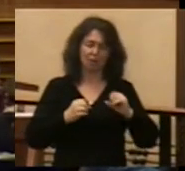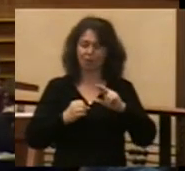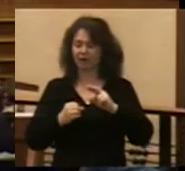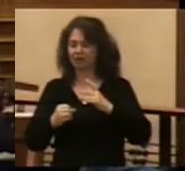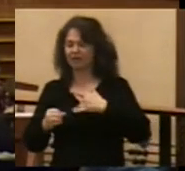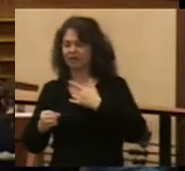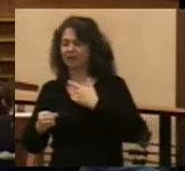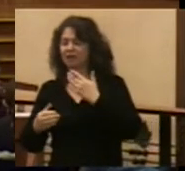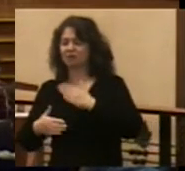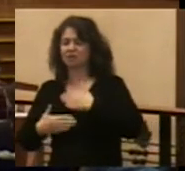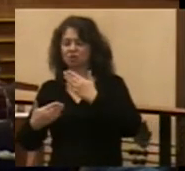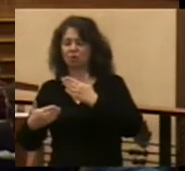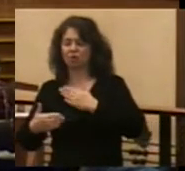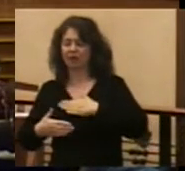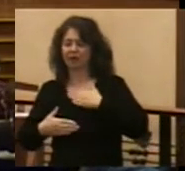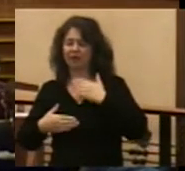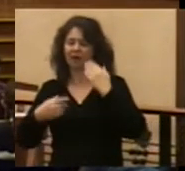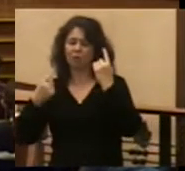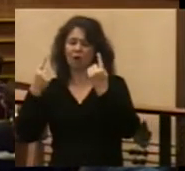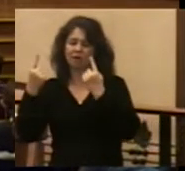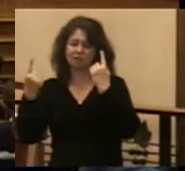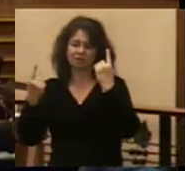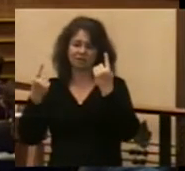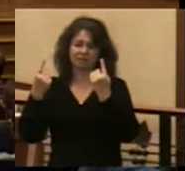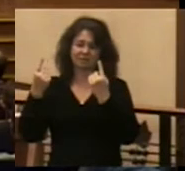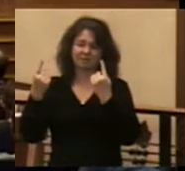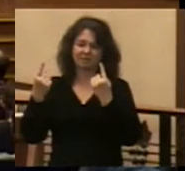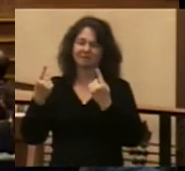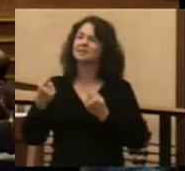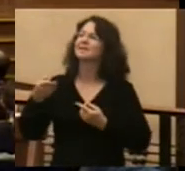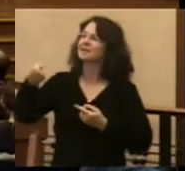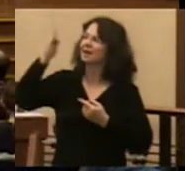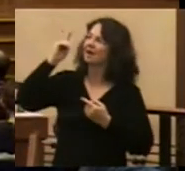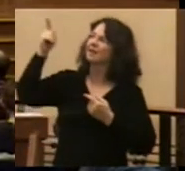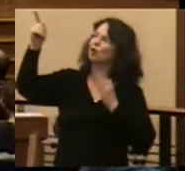and wonder, God